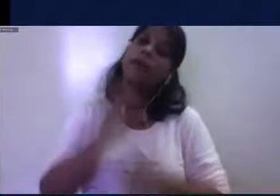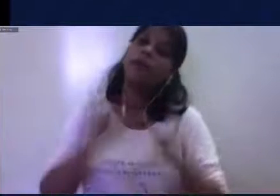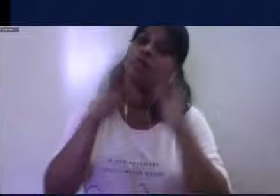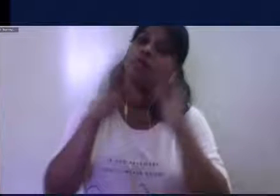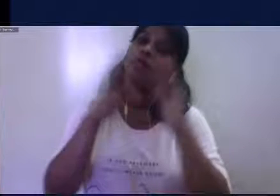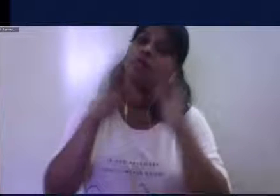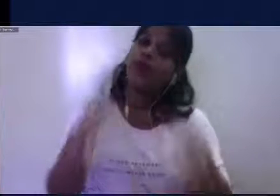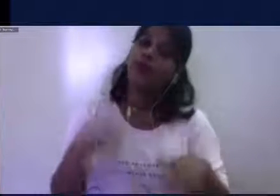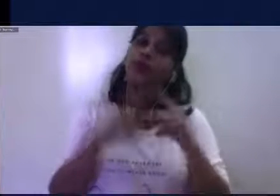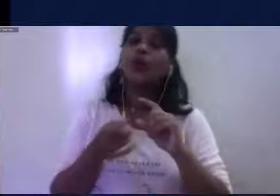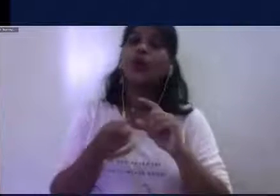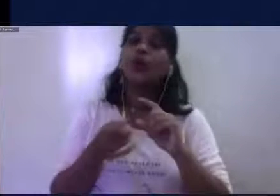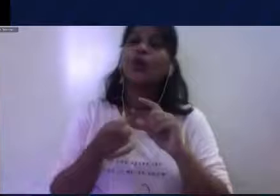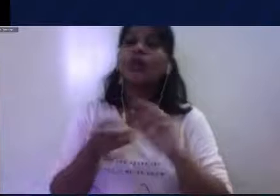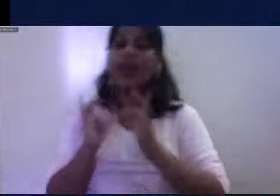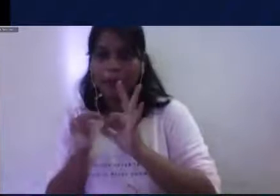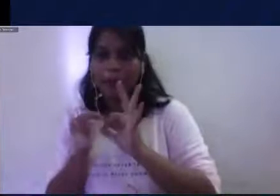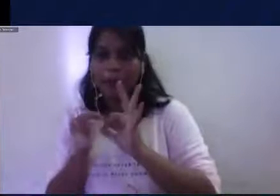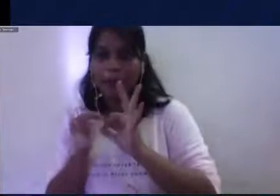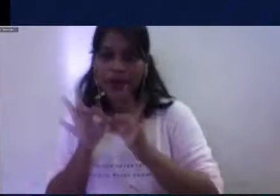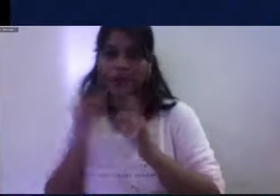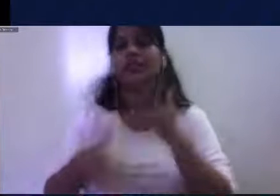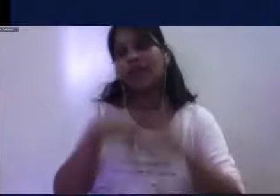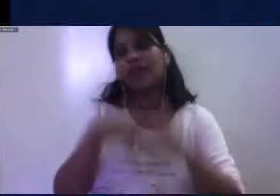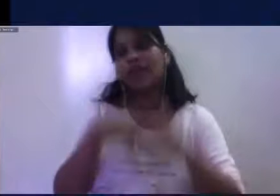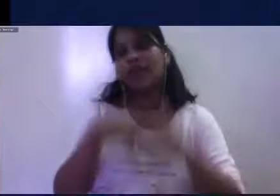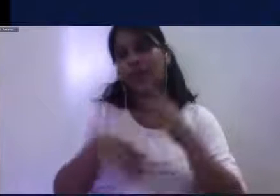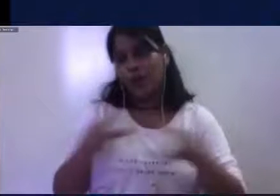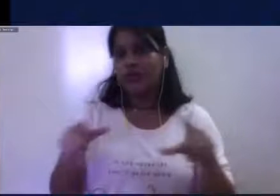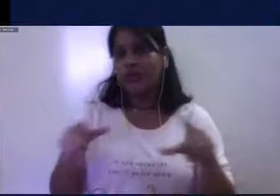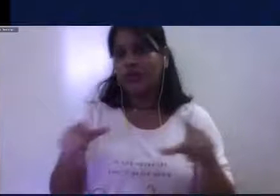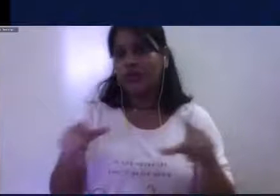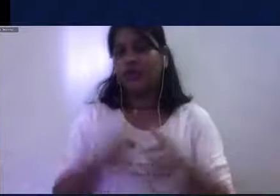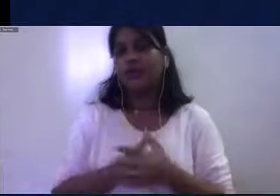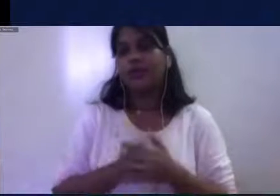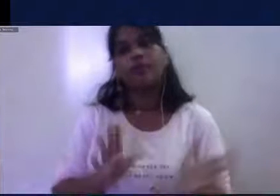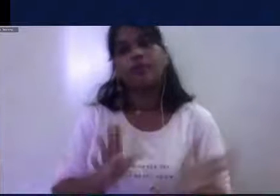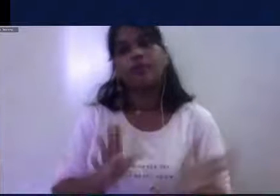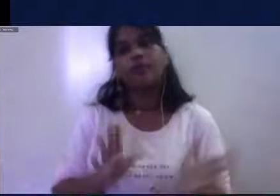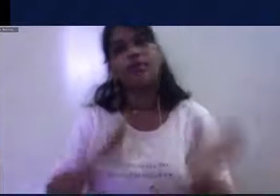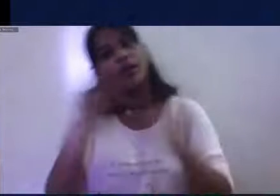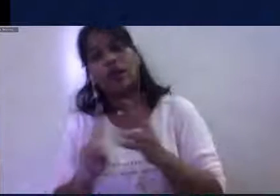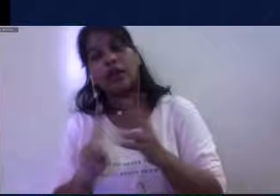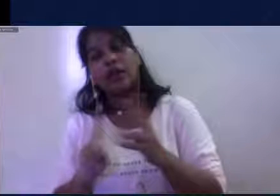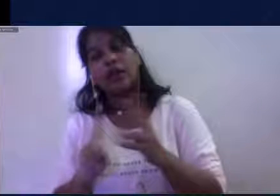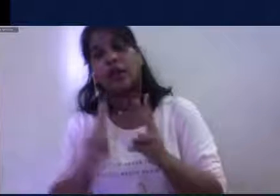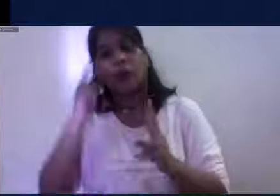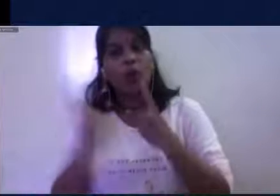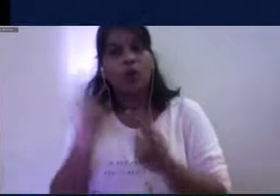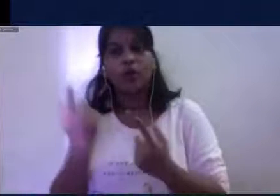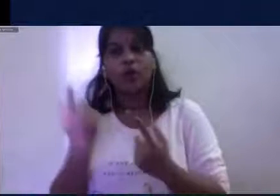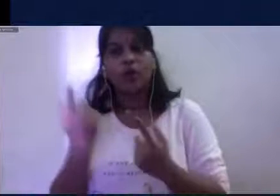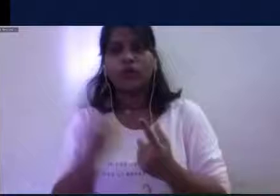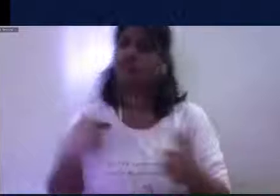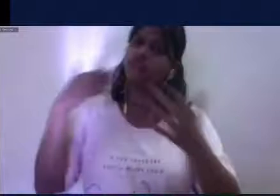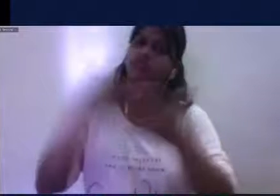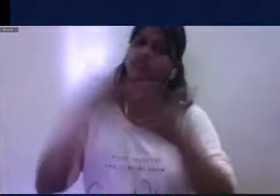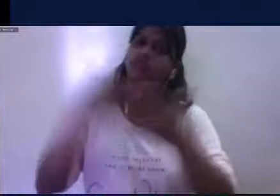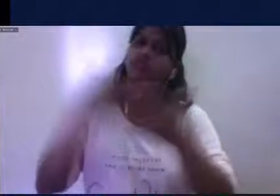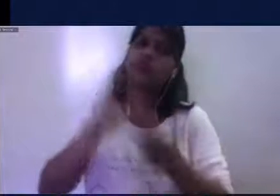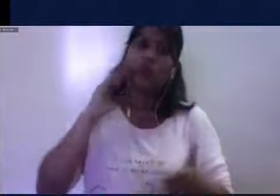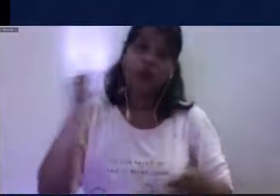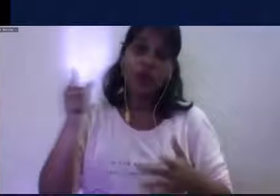the translation for us in sign language. The other spectrum of the thought was, let us go when this